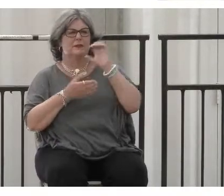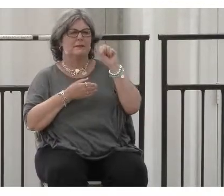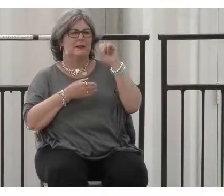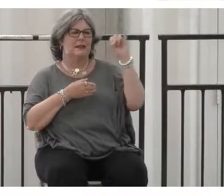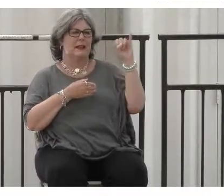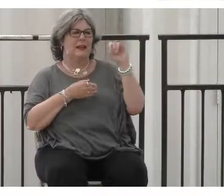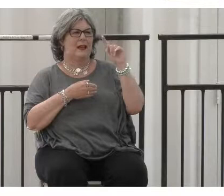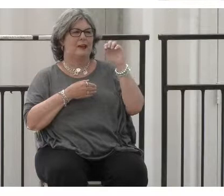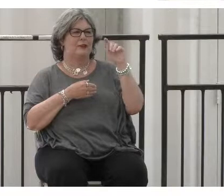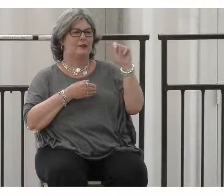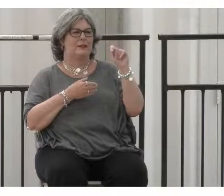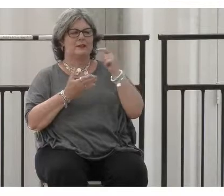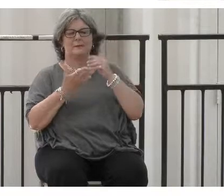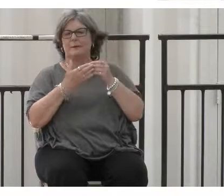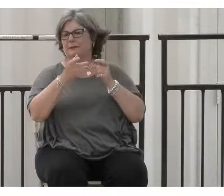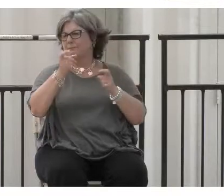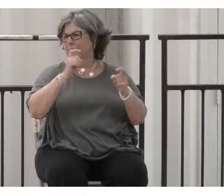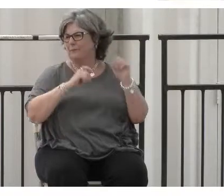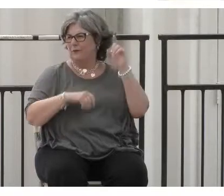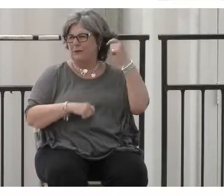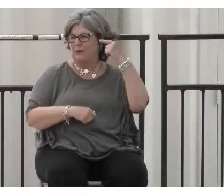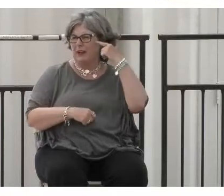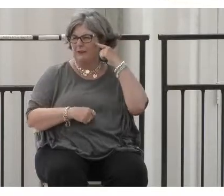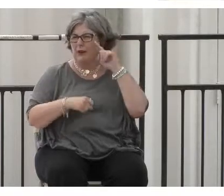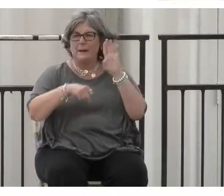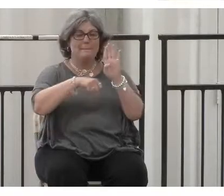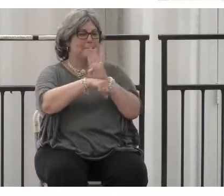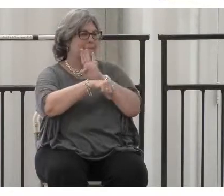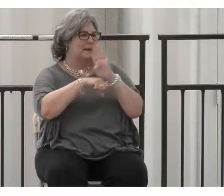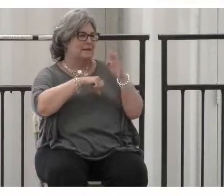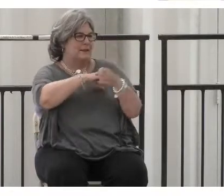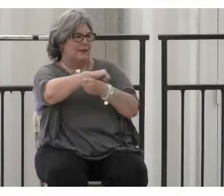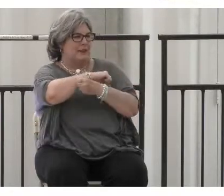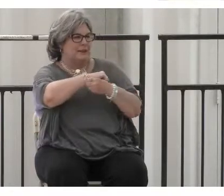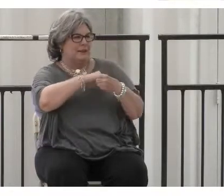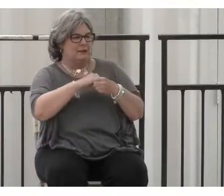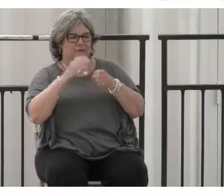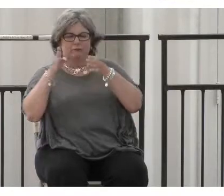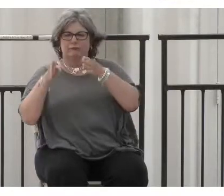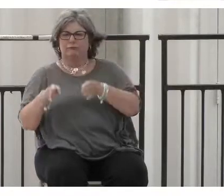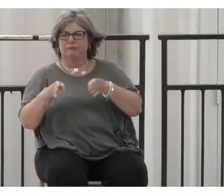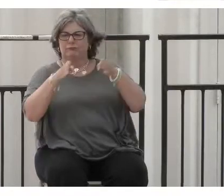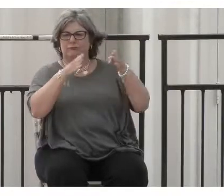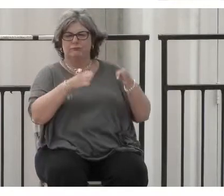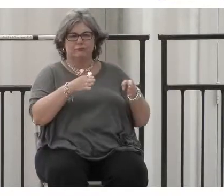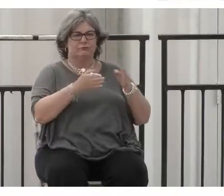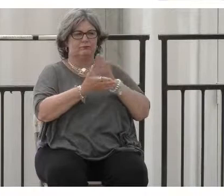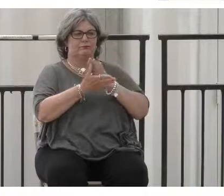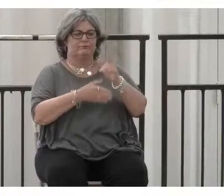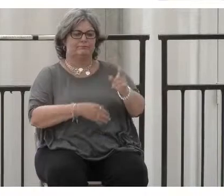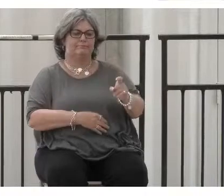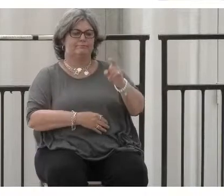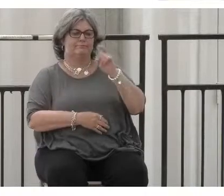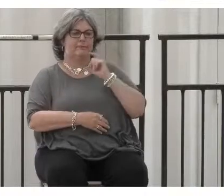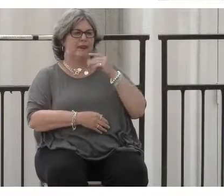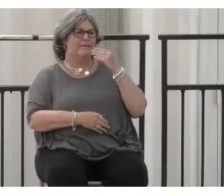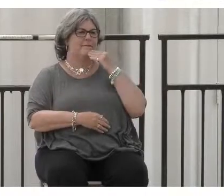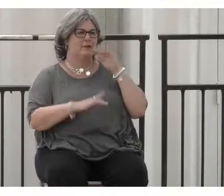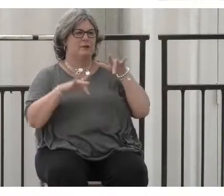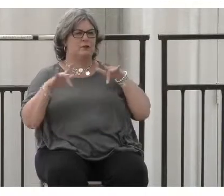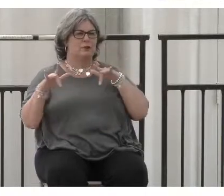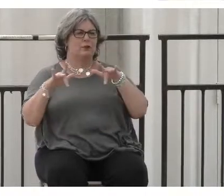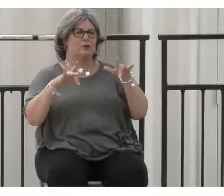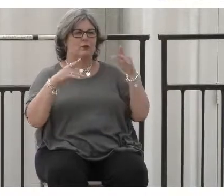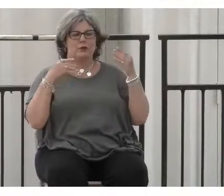Smithsonian Trust funds, contributions from governments, businesses, foundations, and individuals, in-kind assistance, and food, recording, and